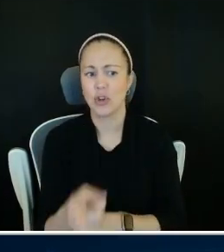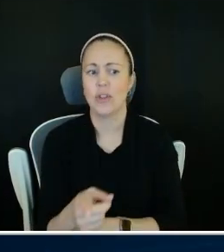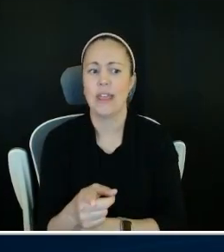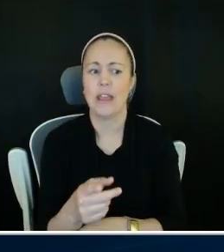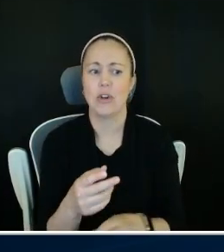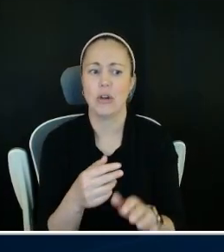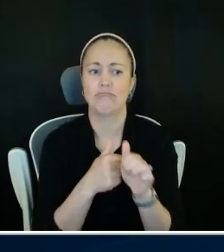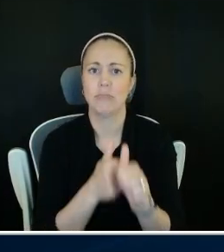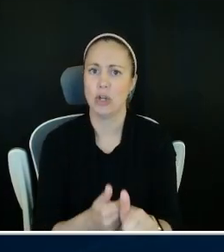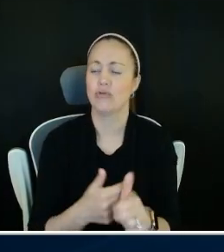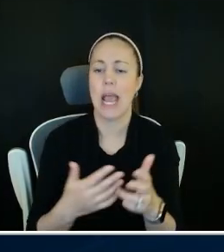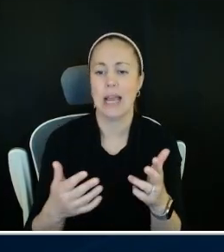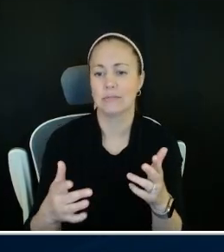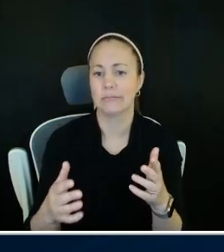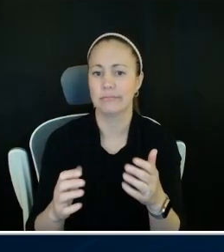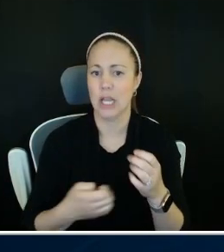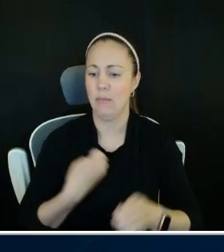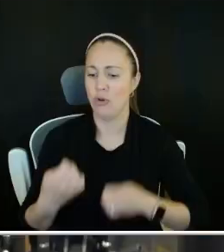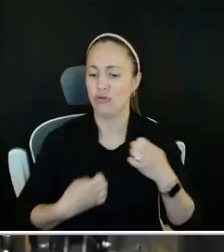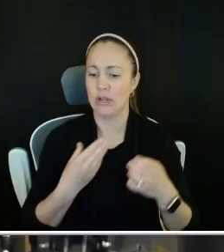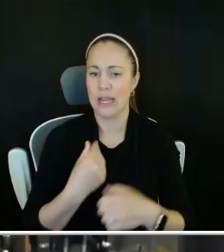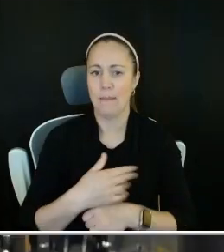their spirits up?